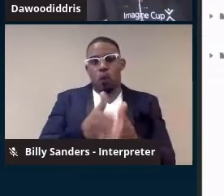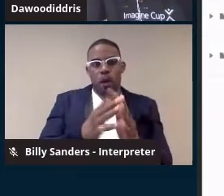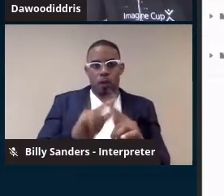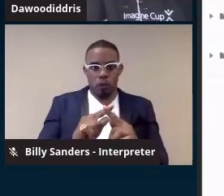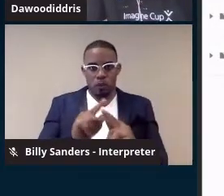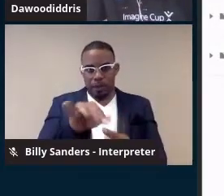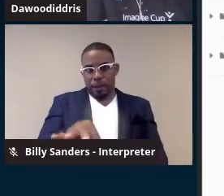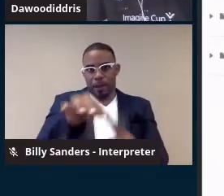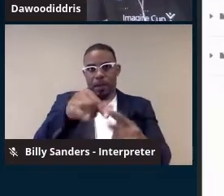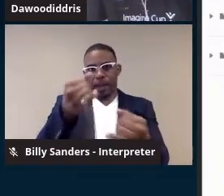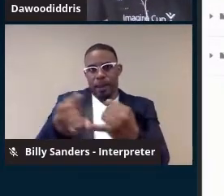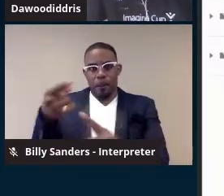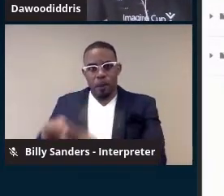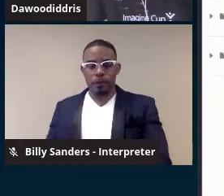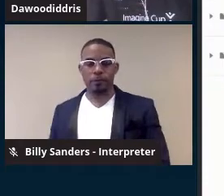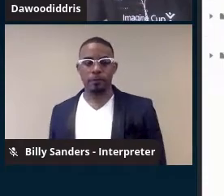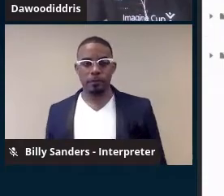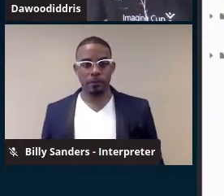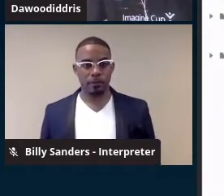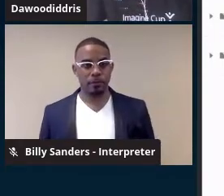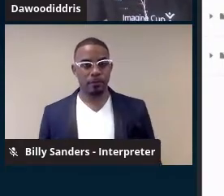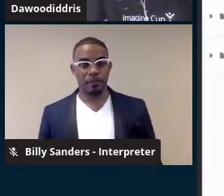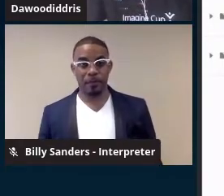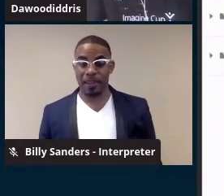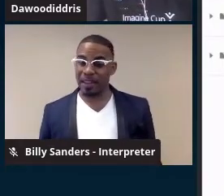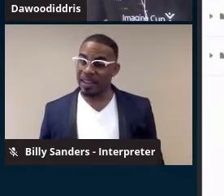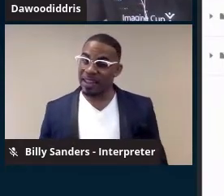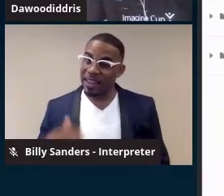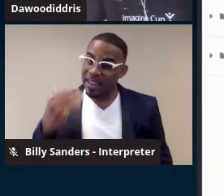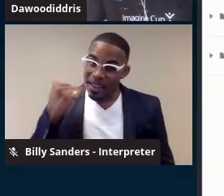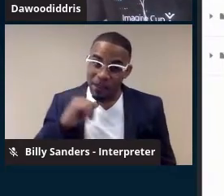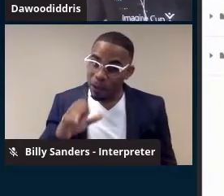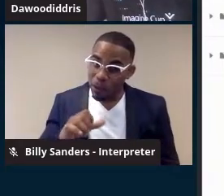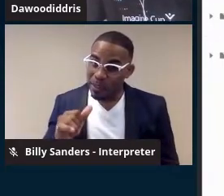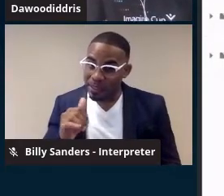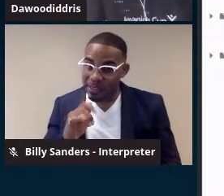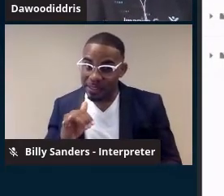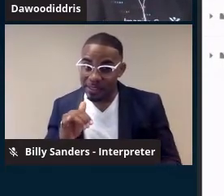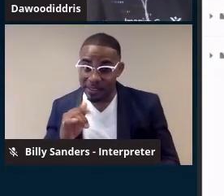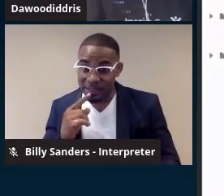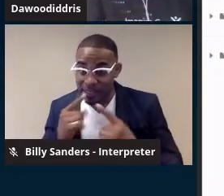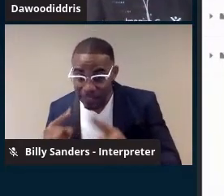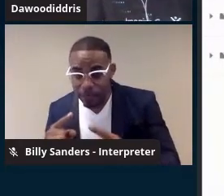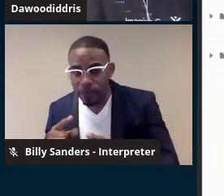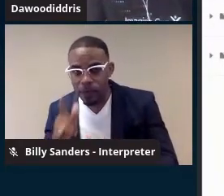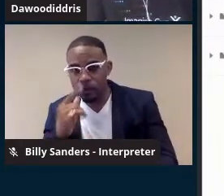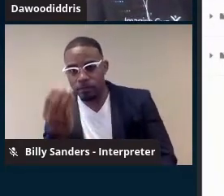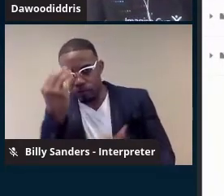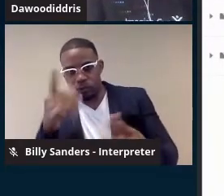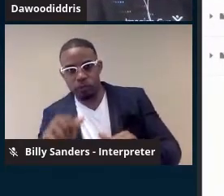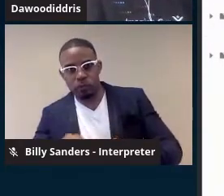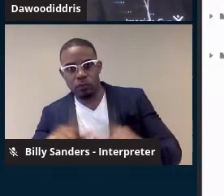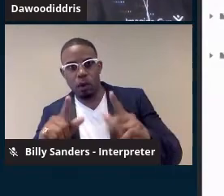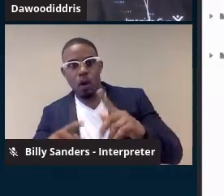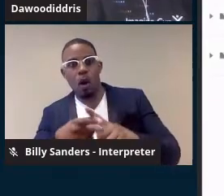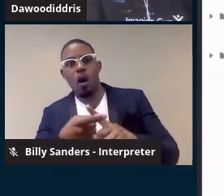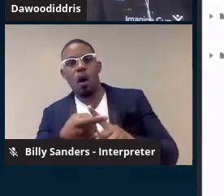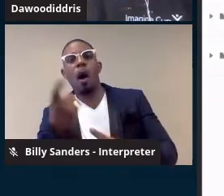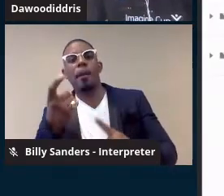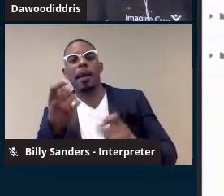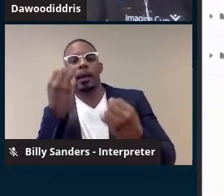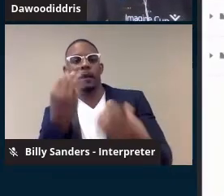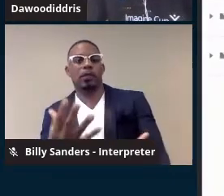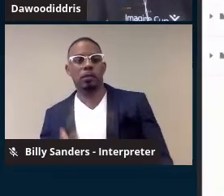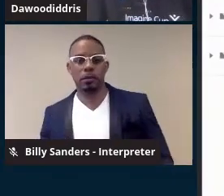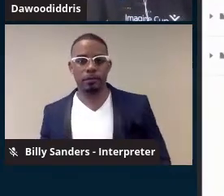particular endpoint. If we did everything successfully, then we should have connected, right? Okay, so we need to connect to the particular